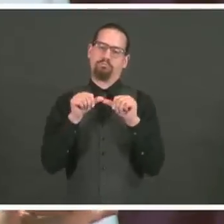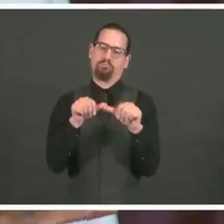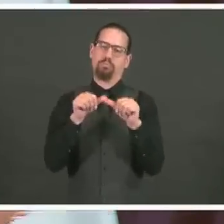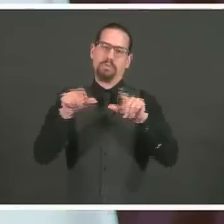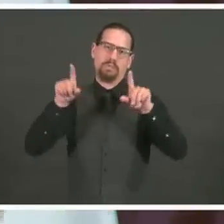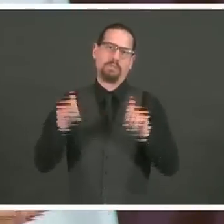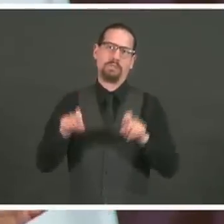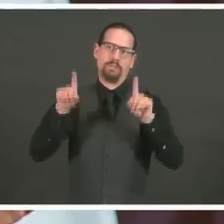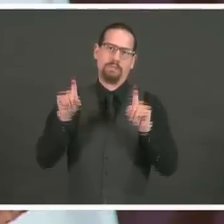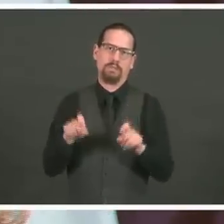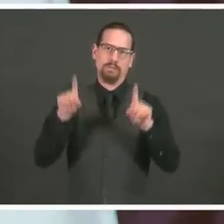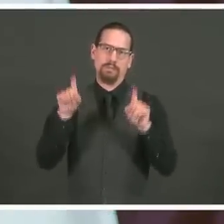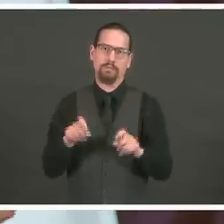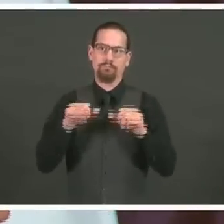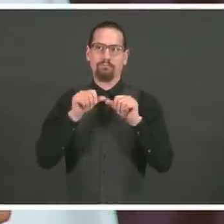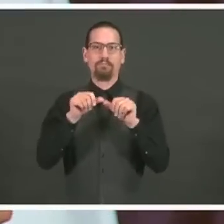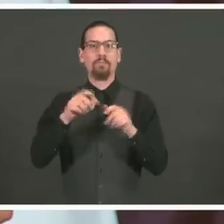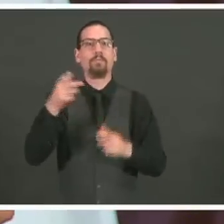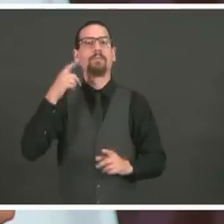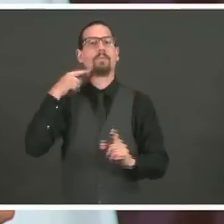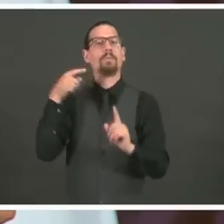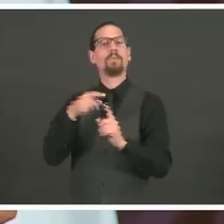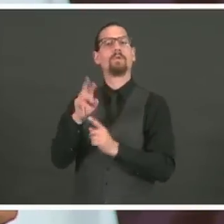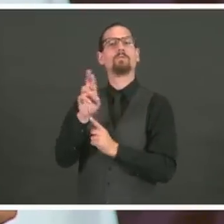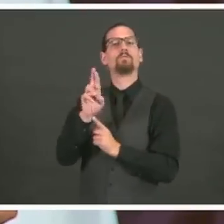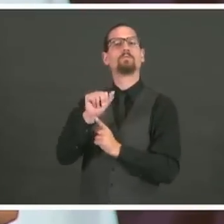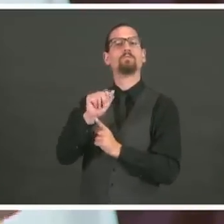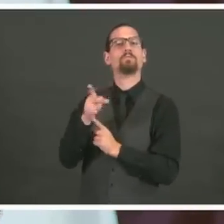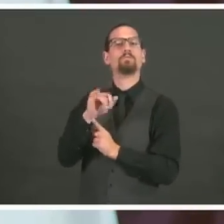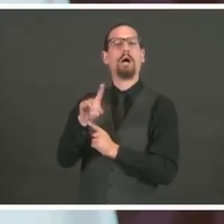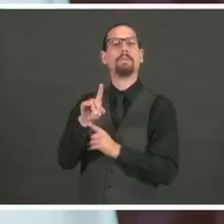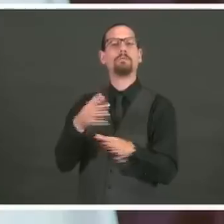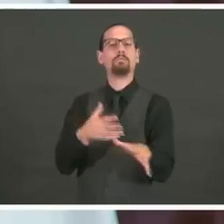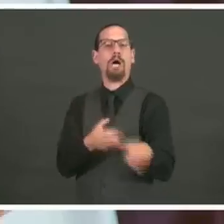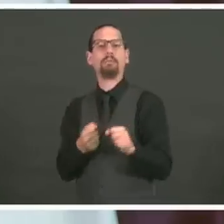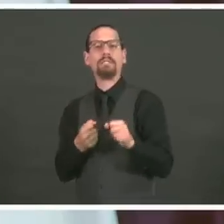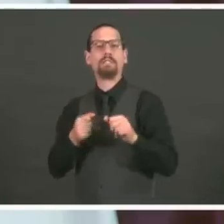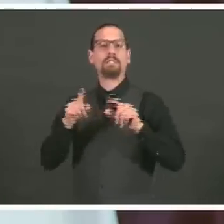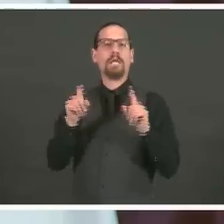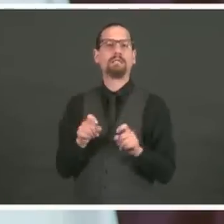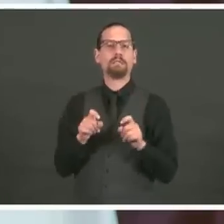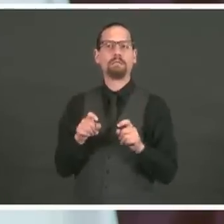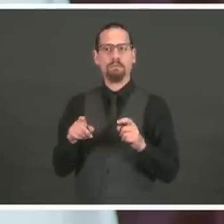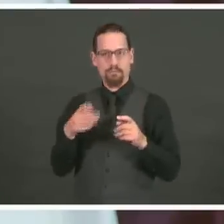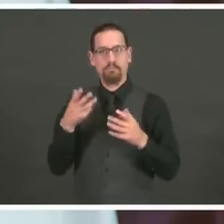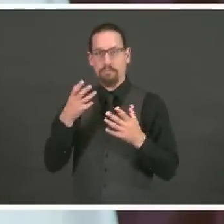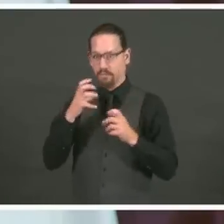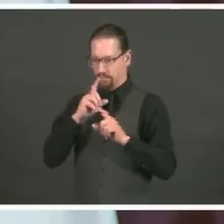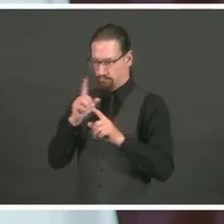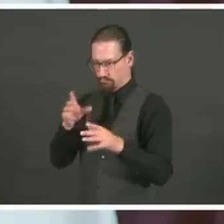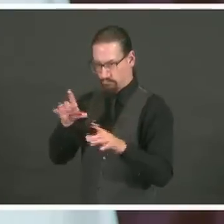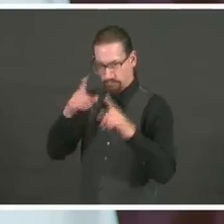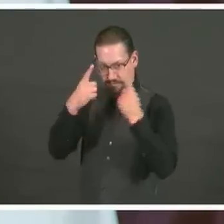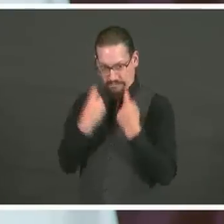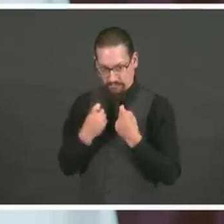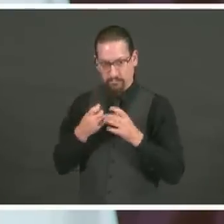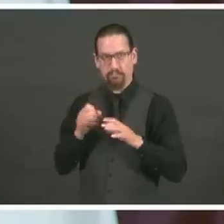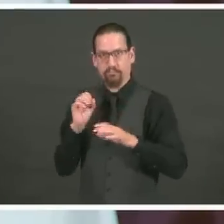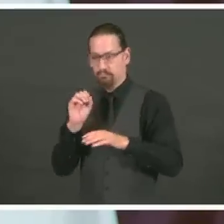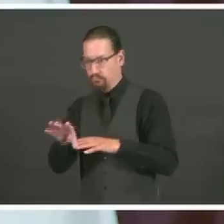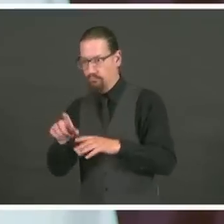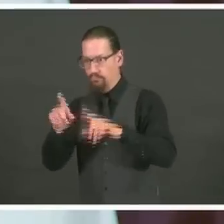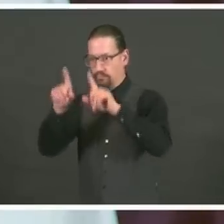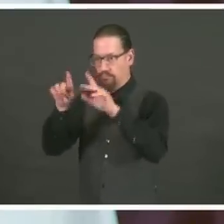widely available, accurately, with quick results, the more activity we can resume safely. So